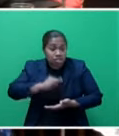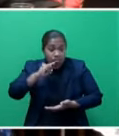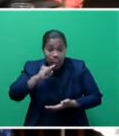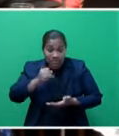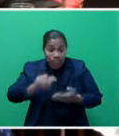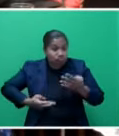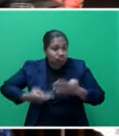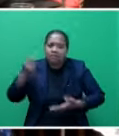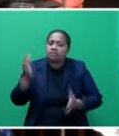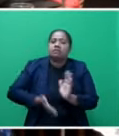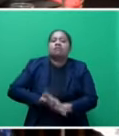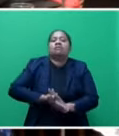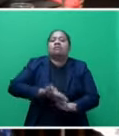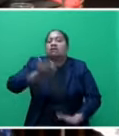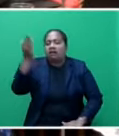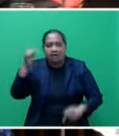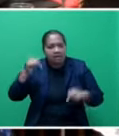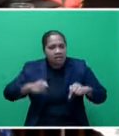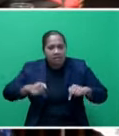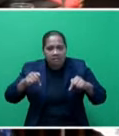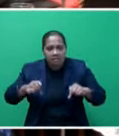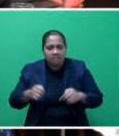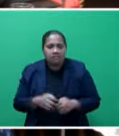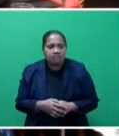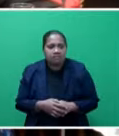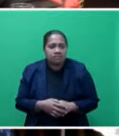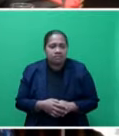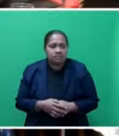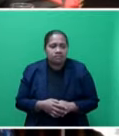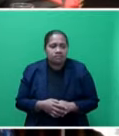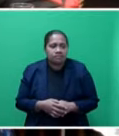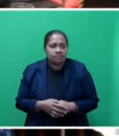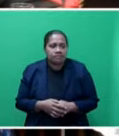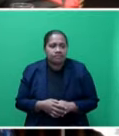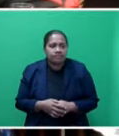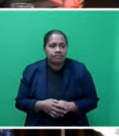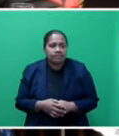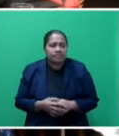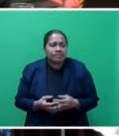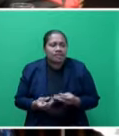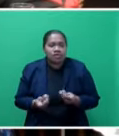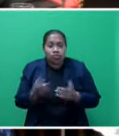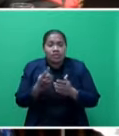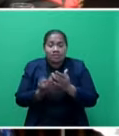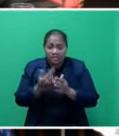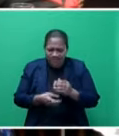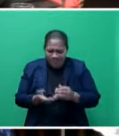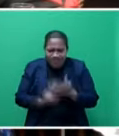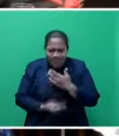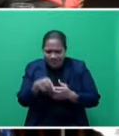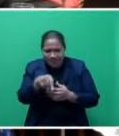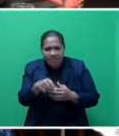country. The overnight lending rate is an all-time low. Liquidity is high. Yet, if